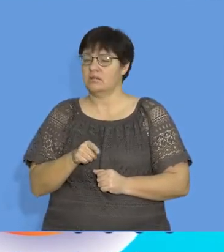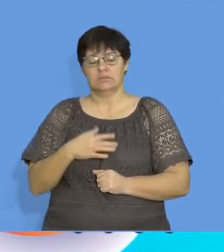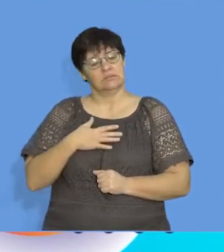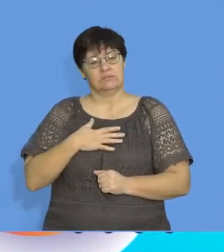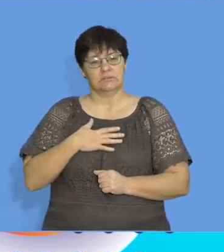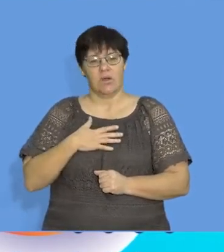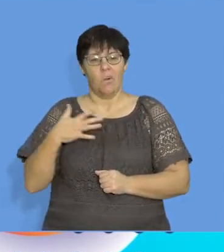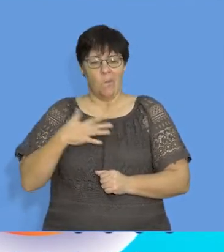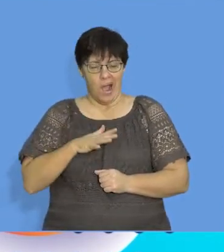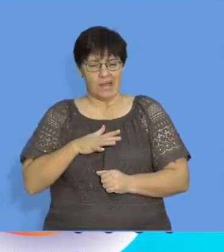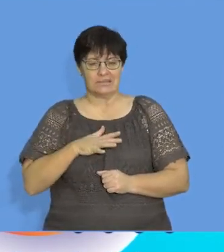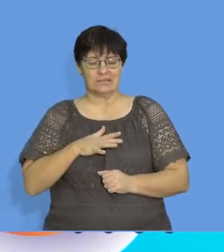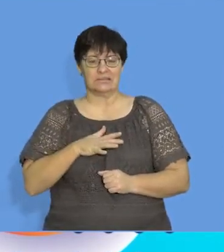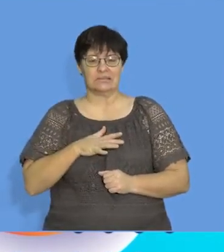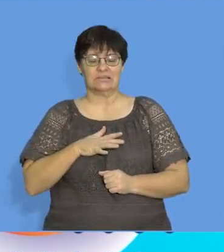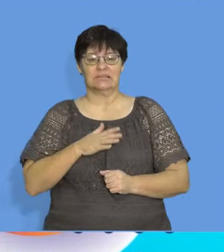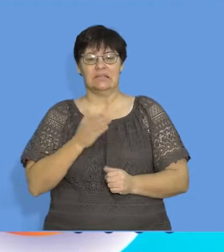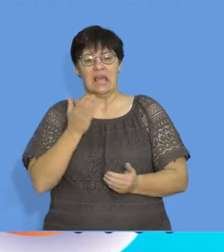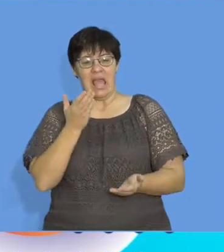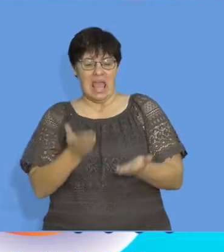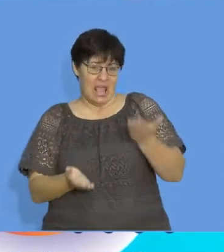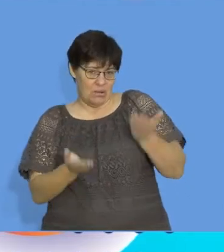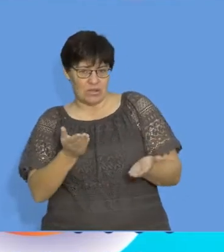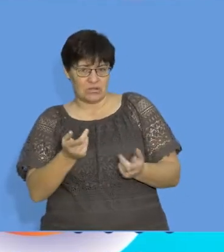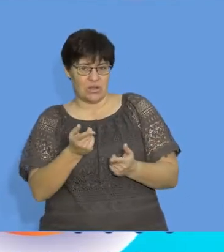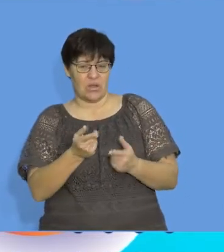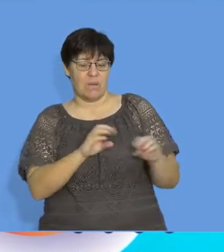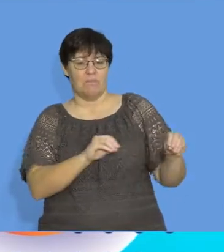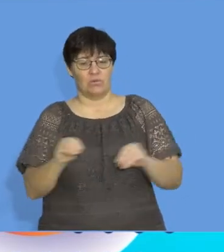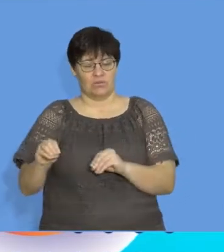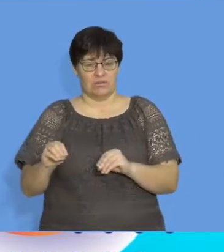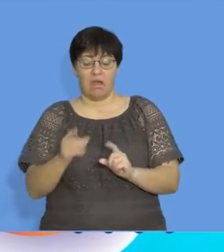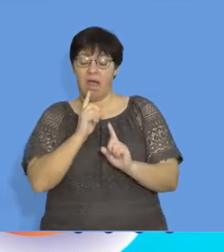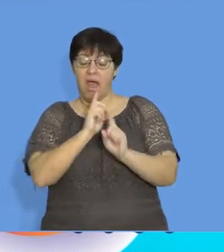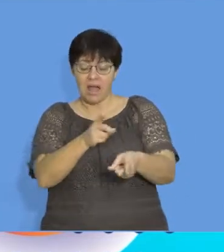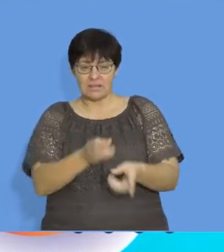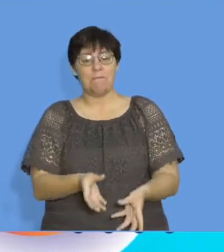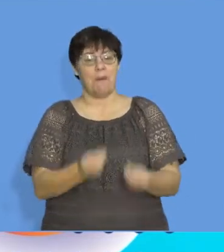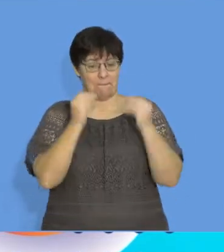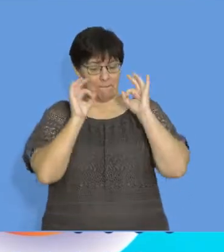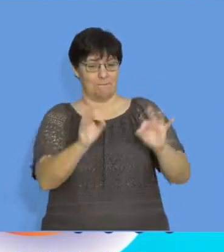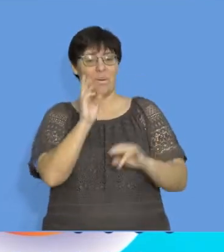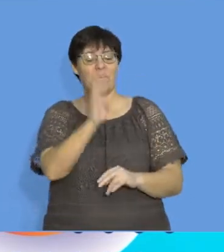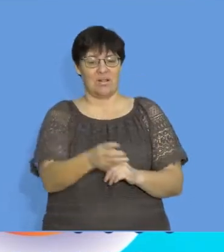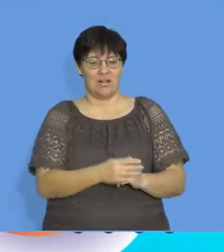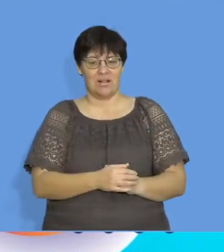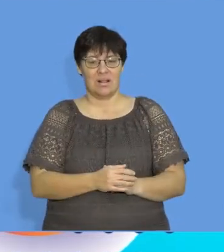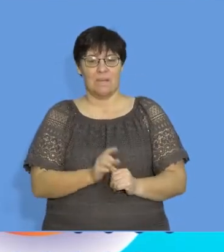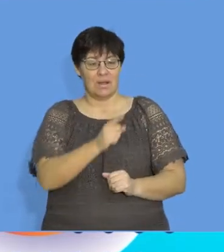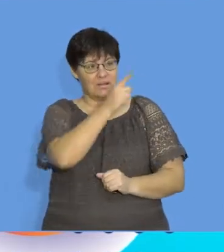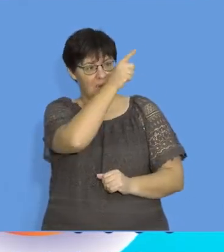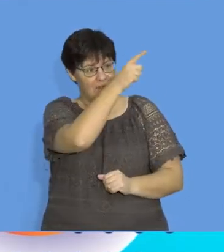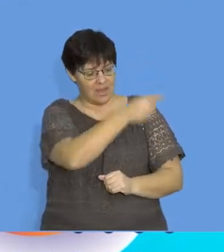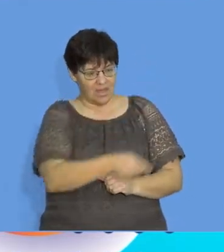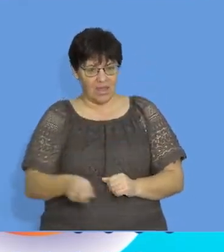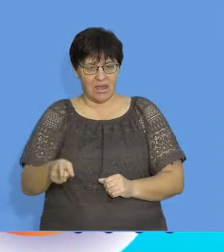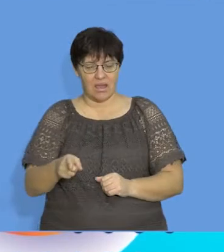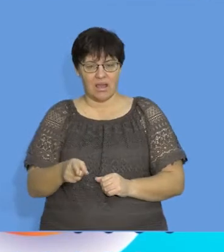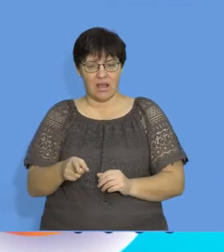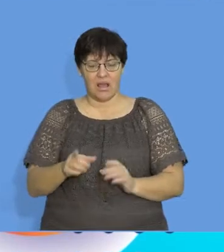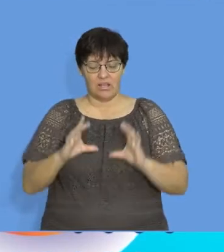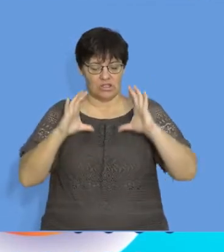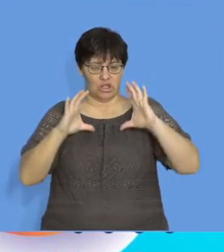very tempted to use an equation of motion. And you know what? You'll get the right answer. But this is